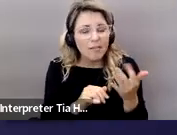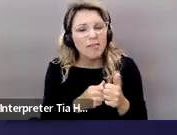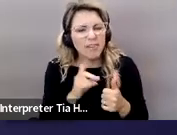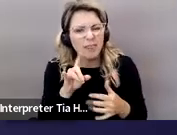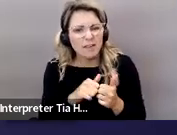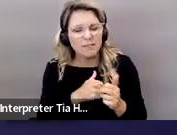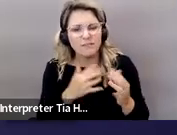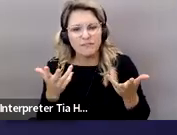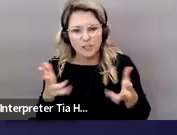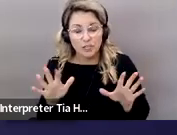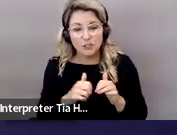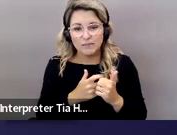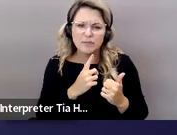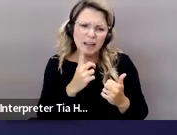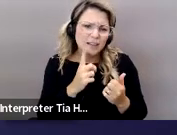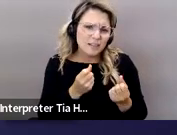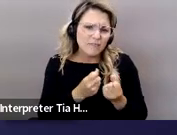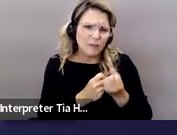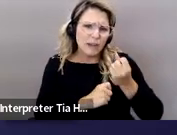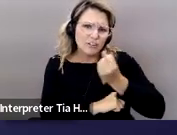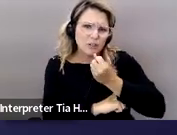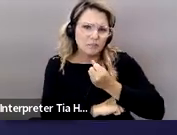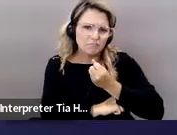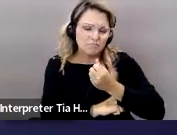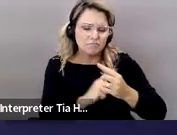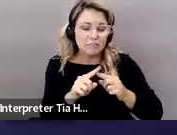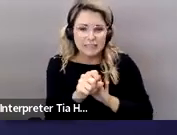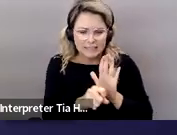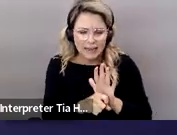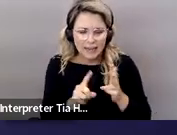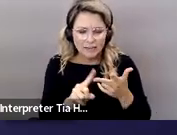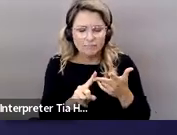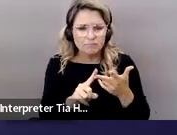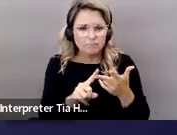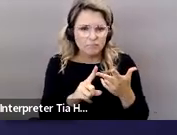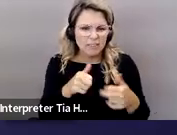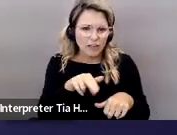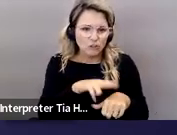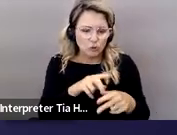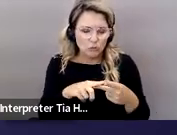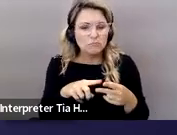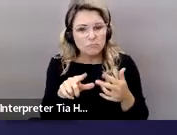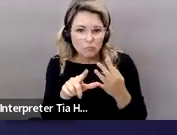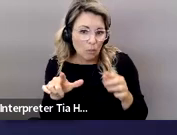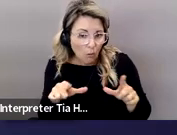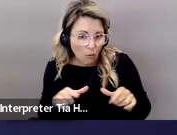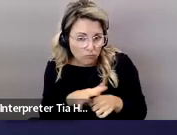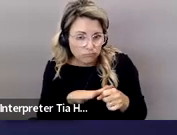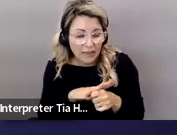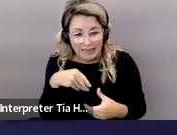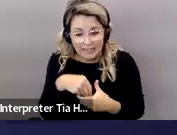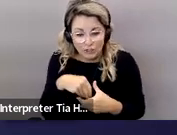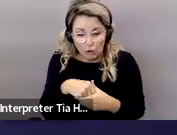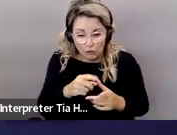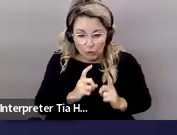at the foundation, state, national, and local levels, and internal grants as well. So we've got a real diversity